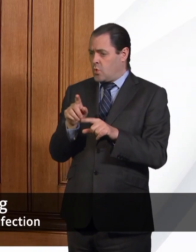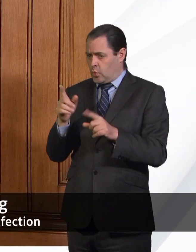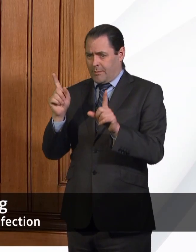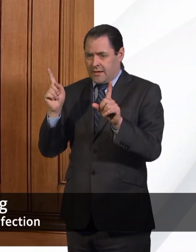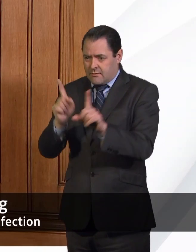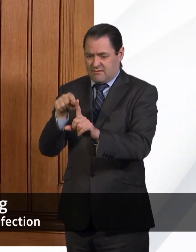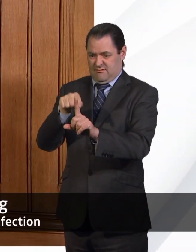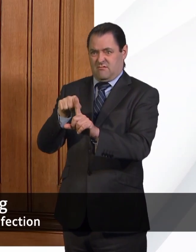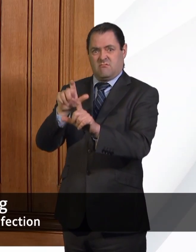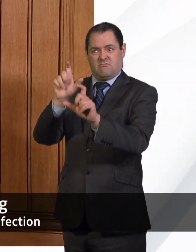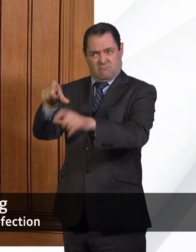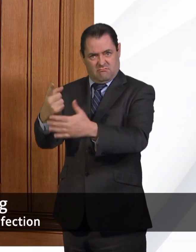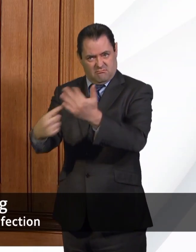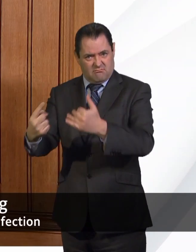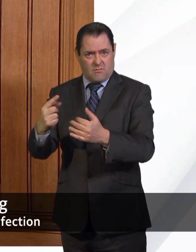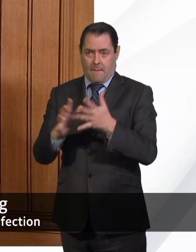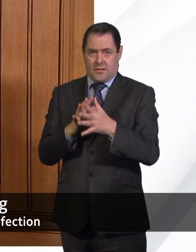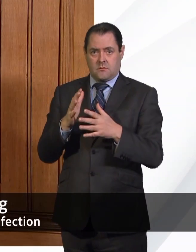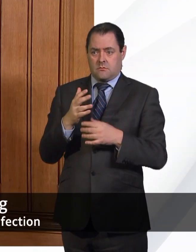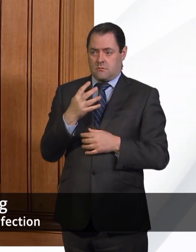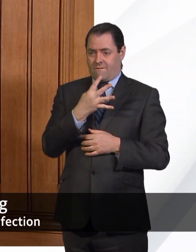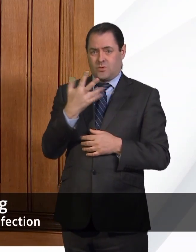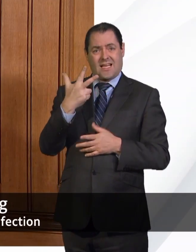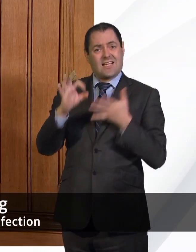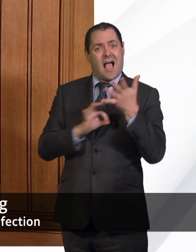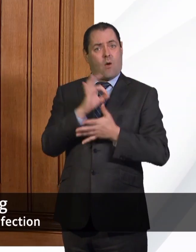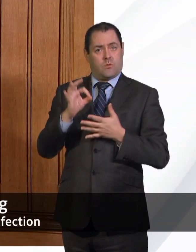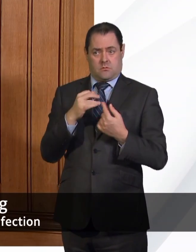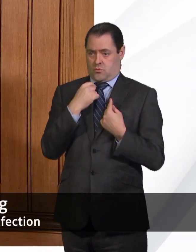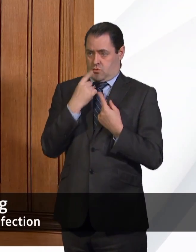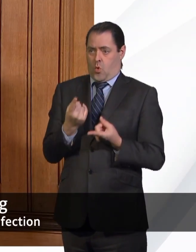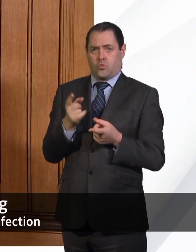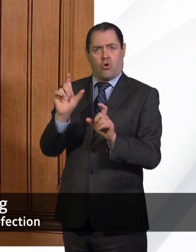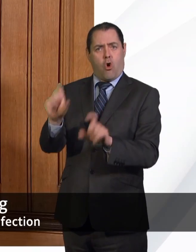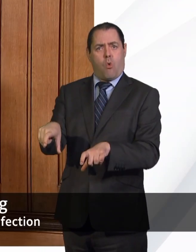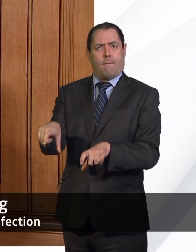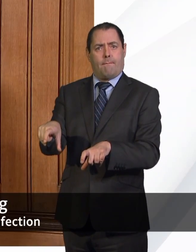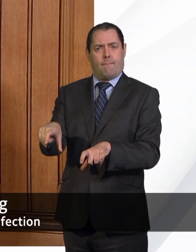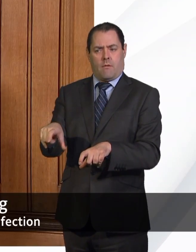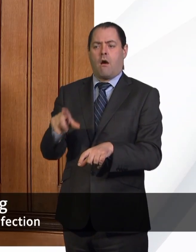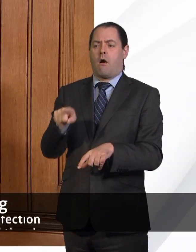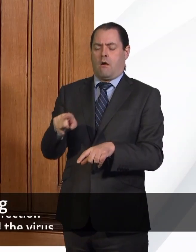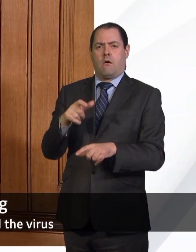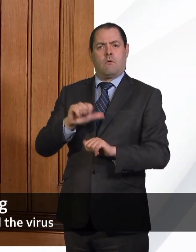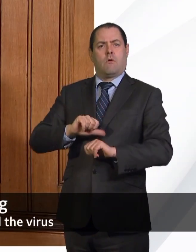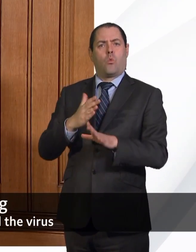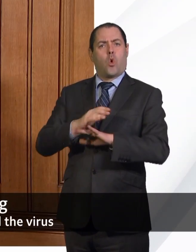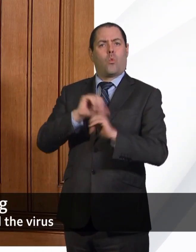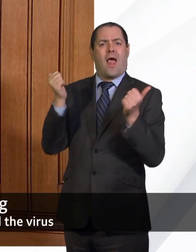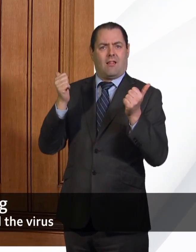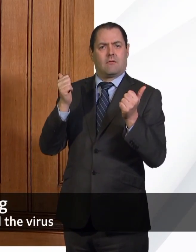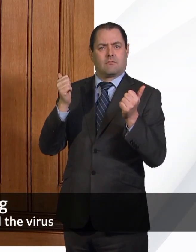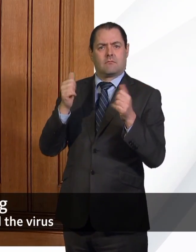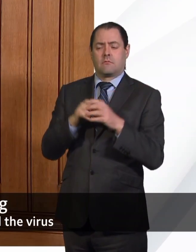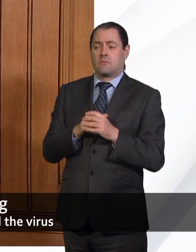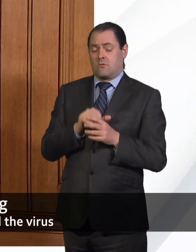quickly. And that means ideally within 48 hours. That's the way in which we start to get an effective system. And you're quite right that the